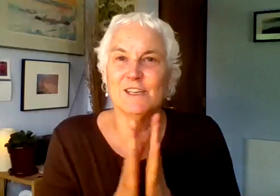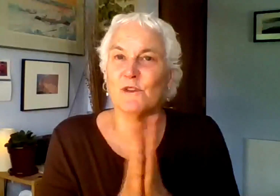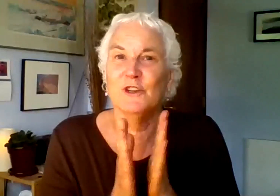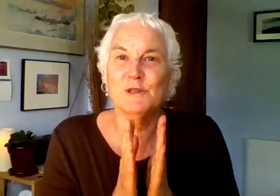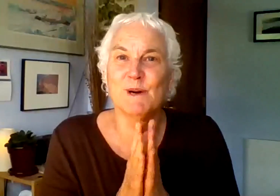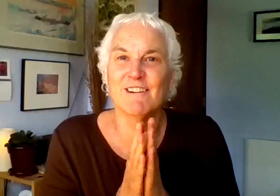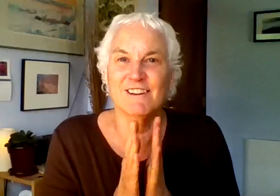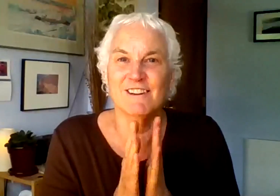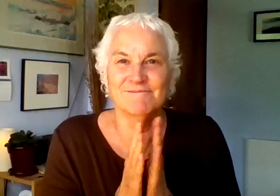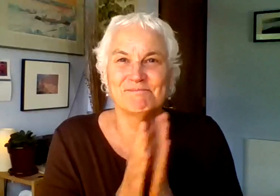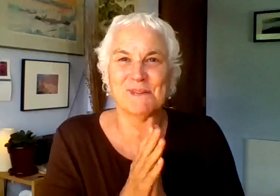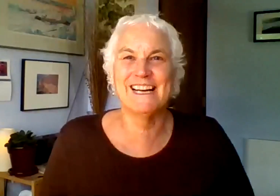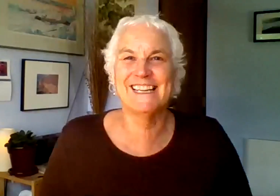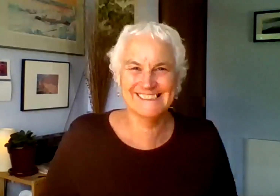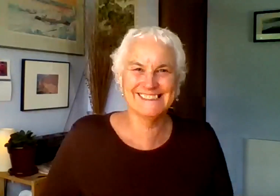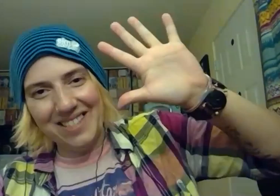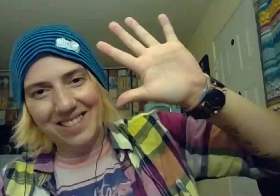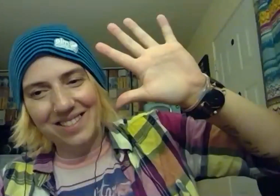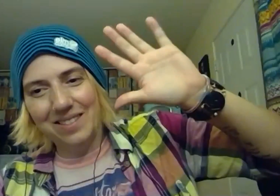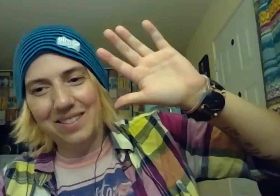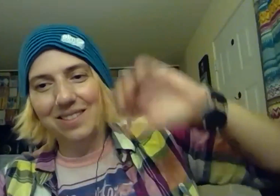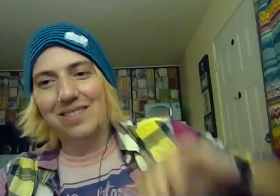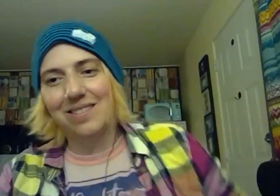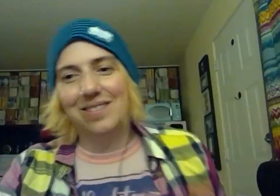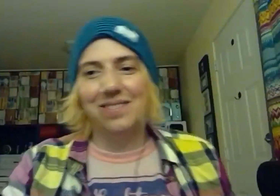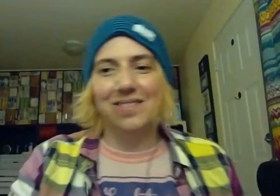for tuning in, and we'll see you tomorrow. Bye, Bye-bye. guys.